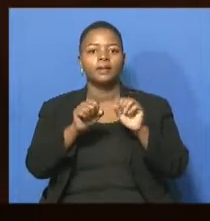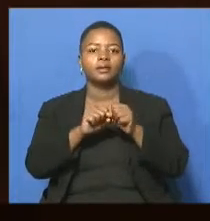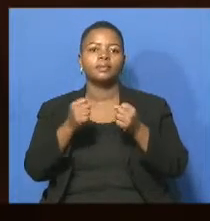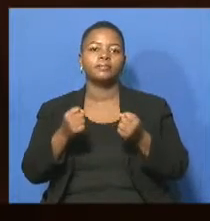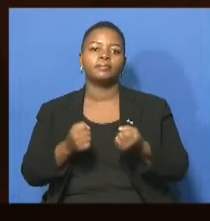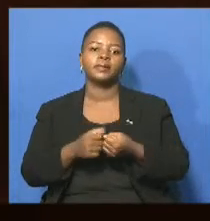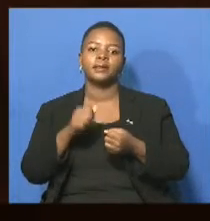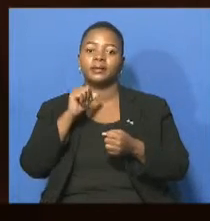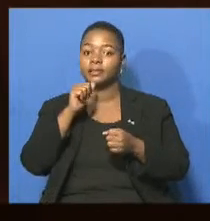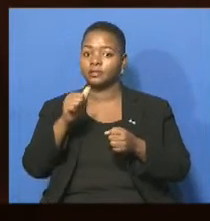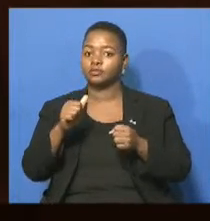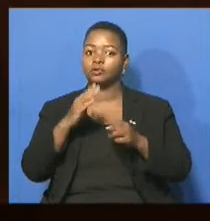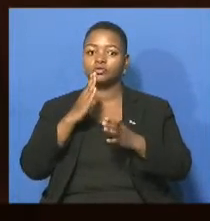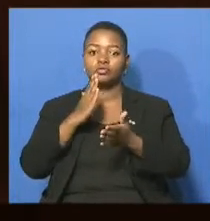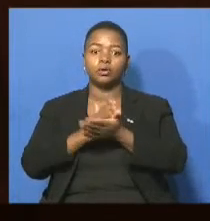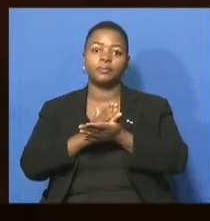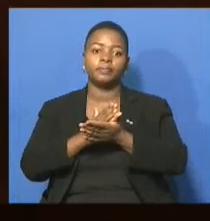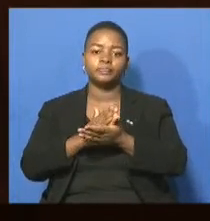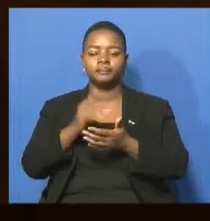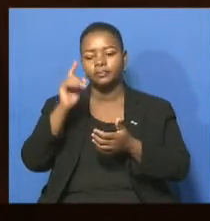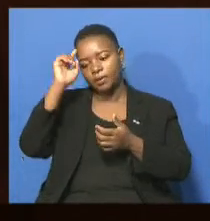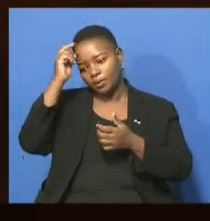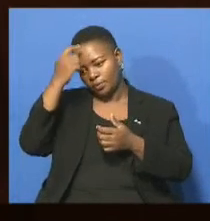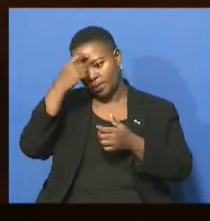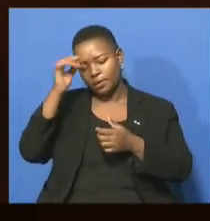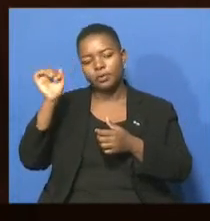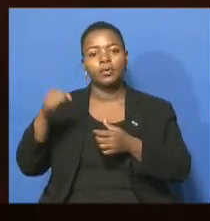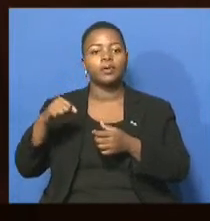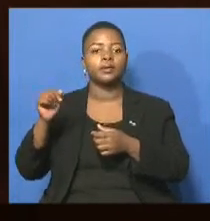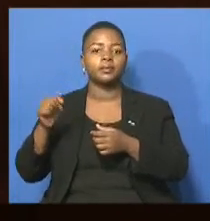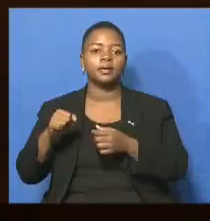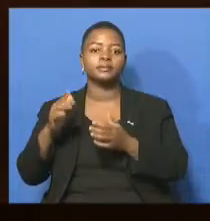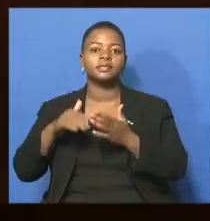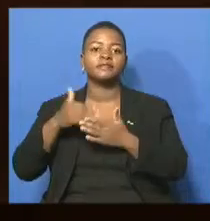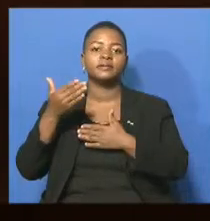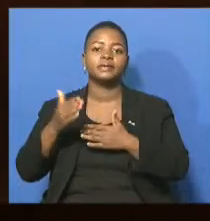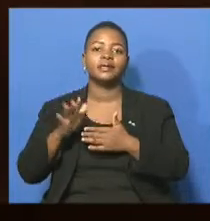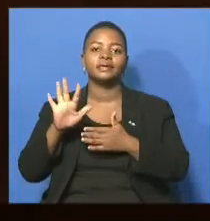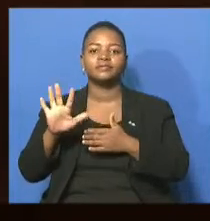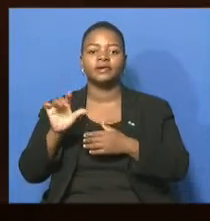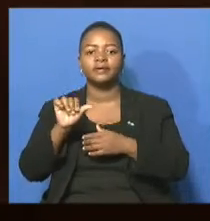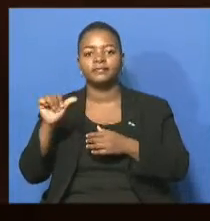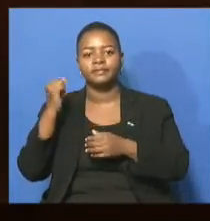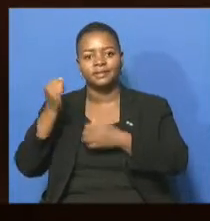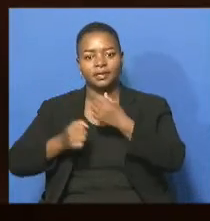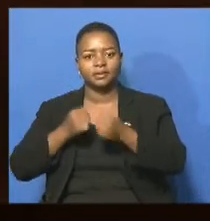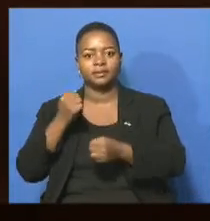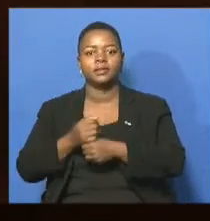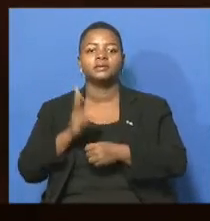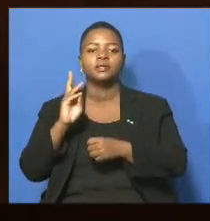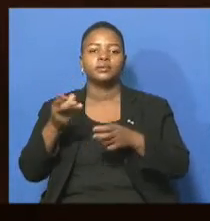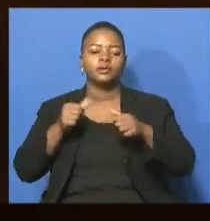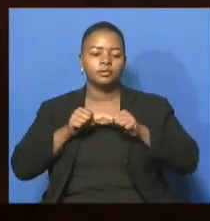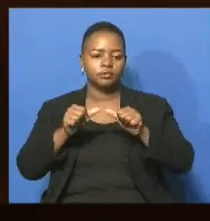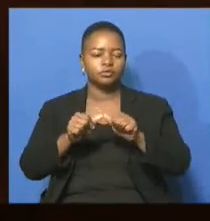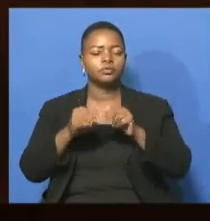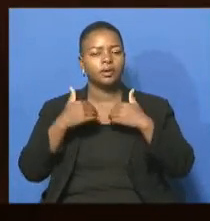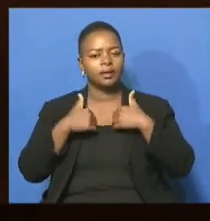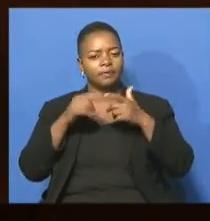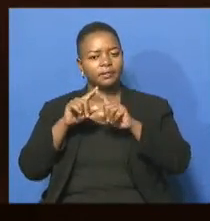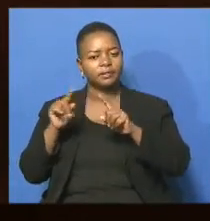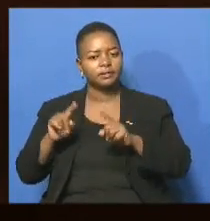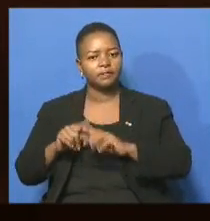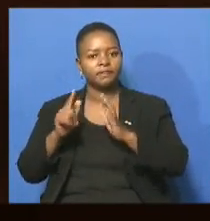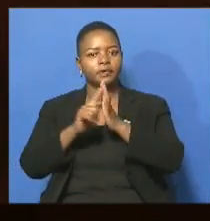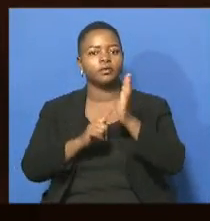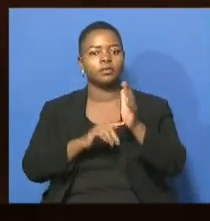does not stop. We know that even in the next 5-10 years, we will still be facing certain aspects